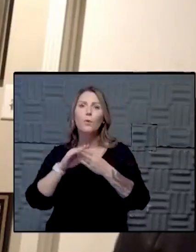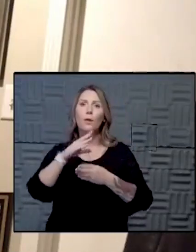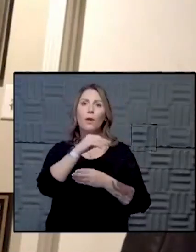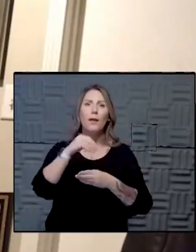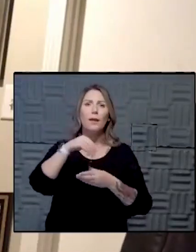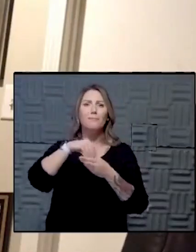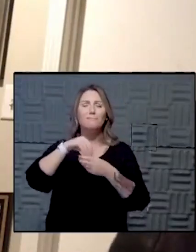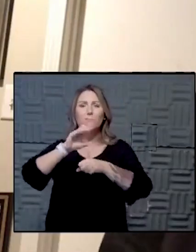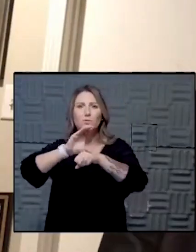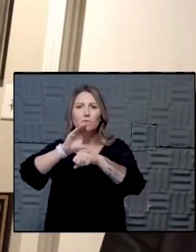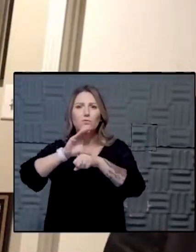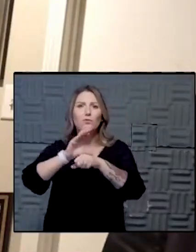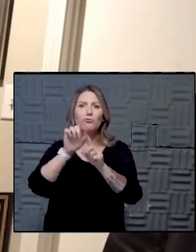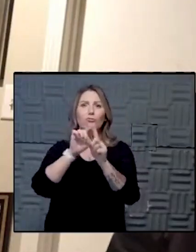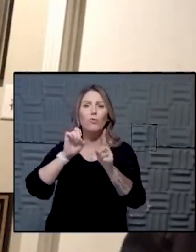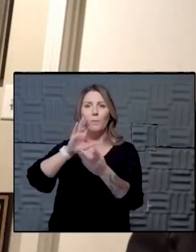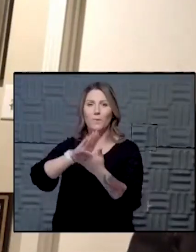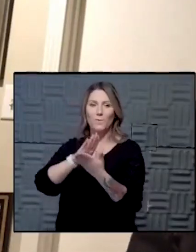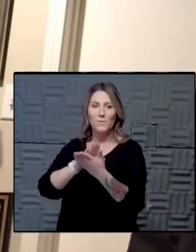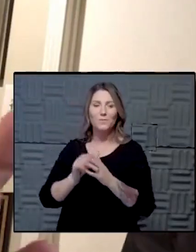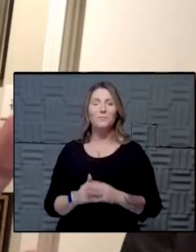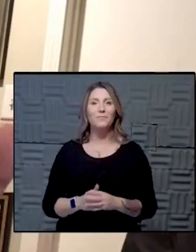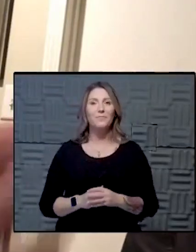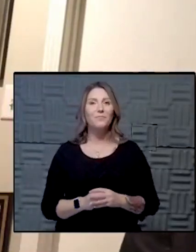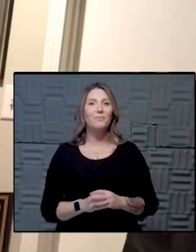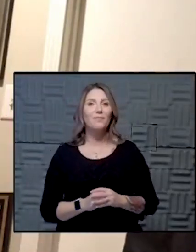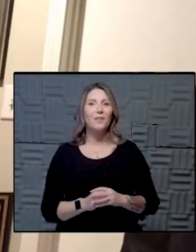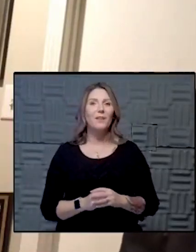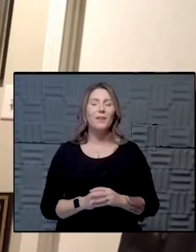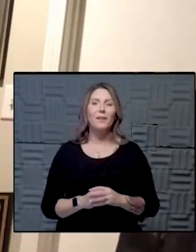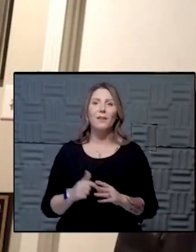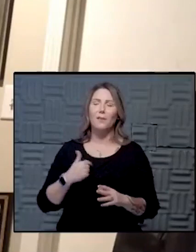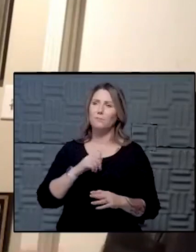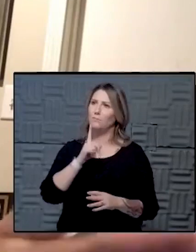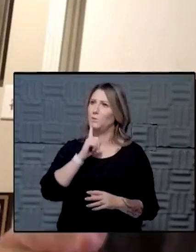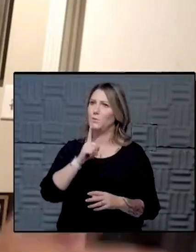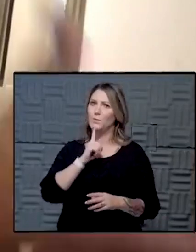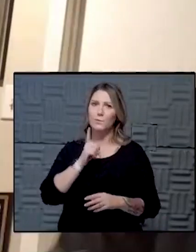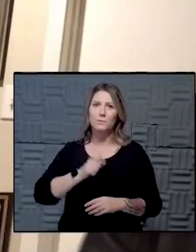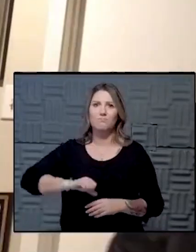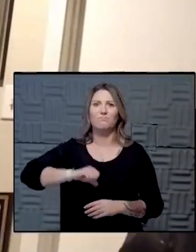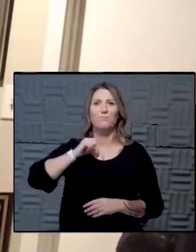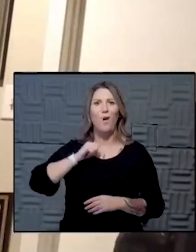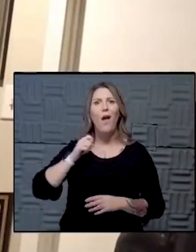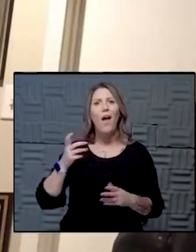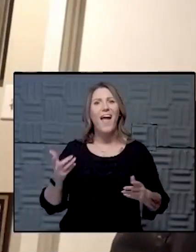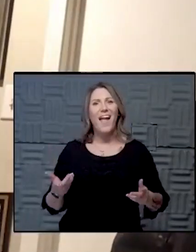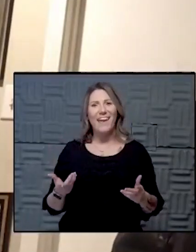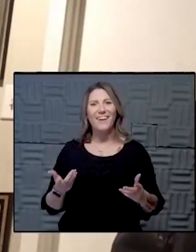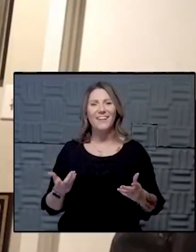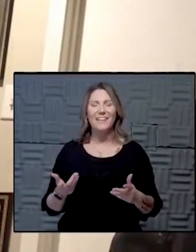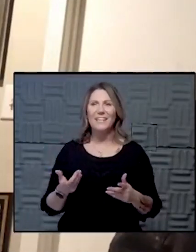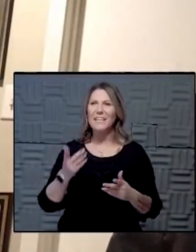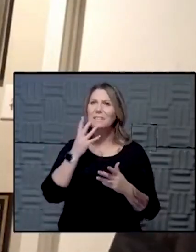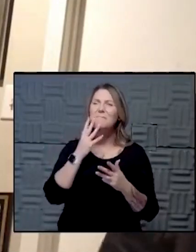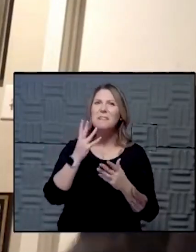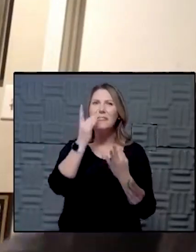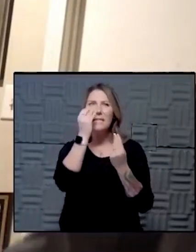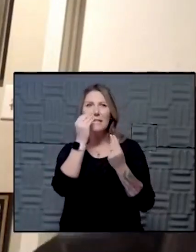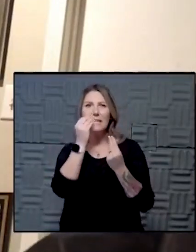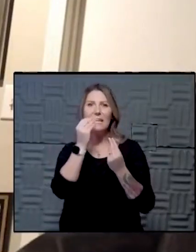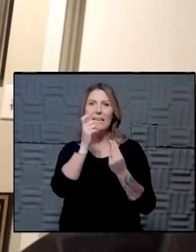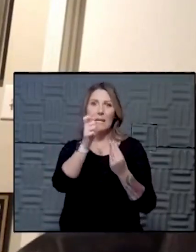parish that the school is in. So I was really proud of them for thinking outside of themselves, and